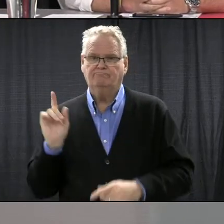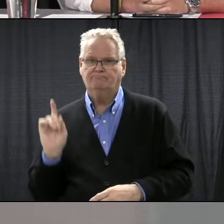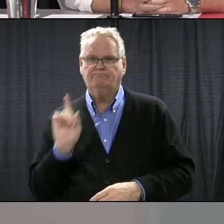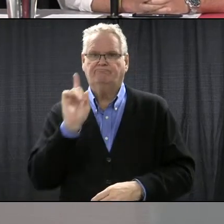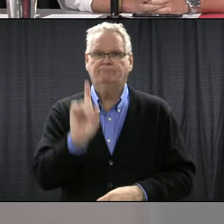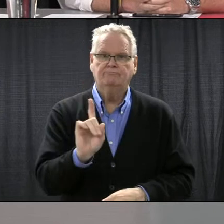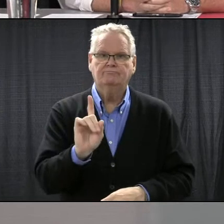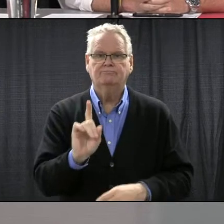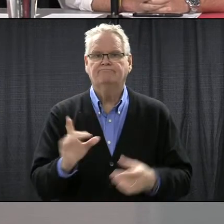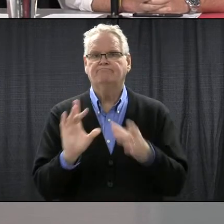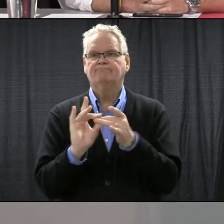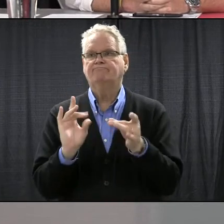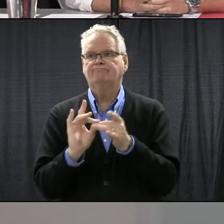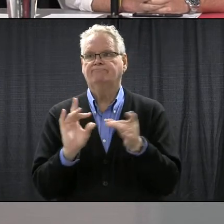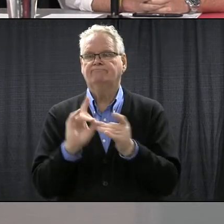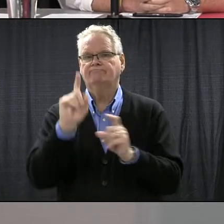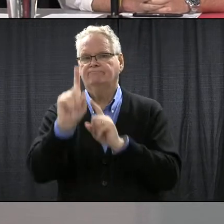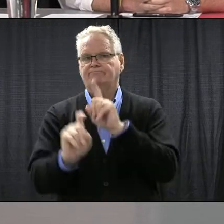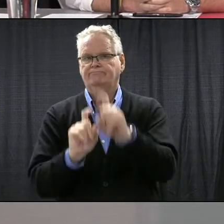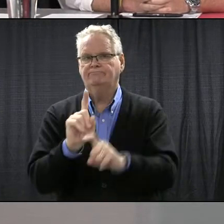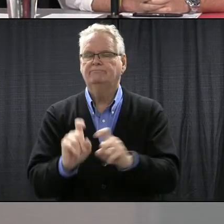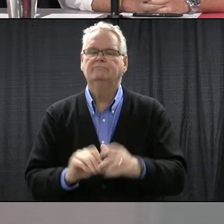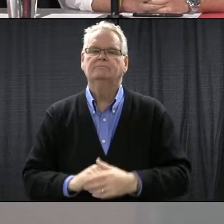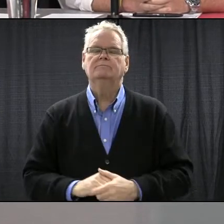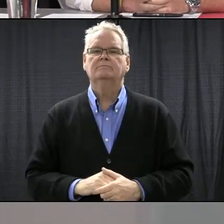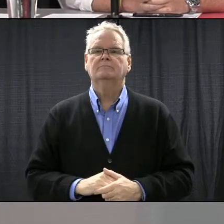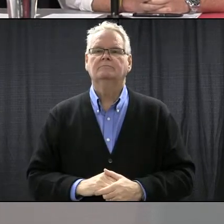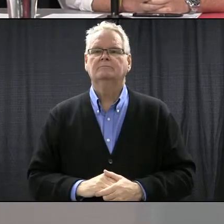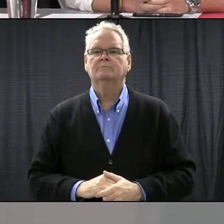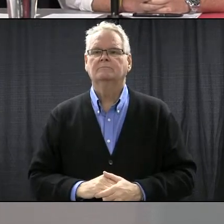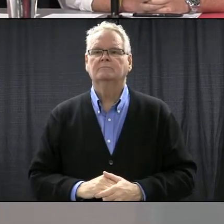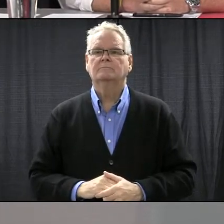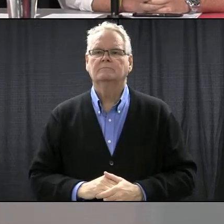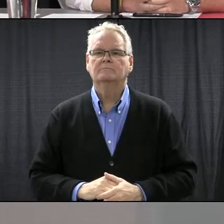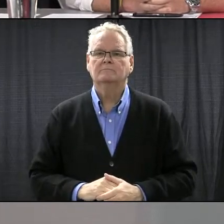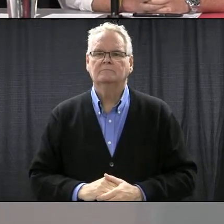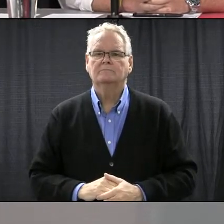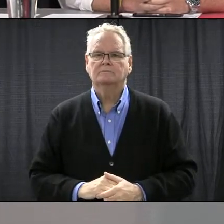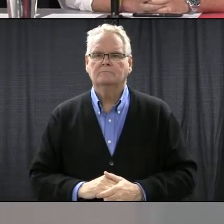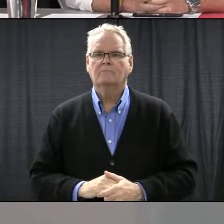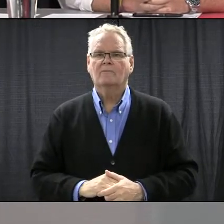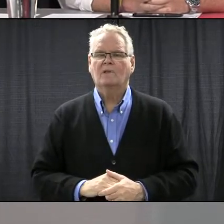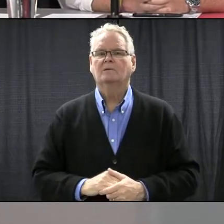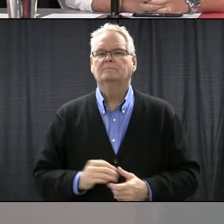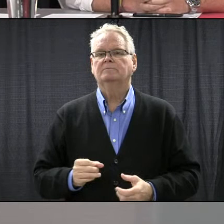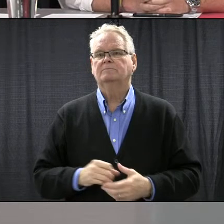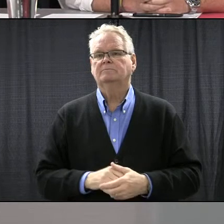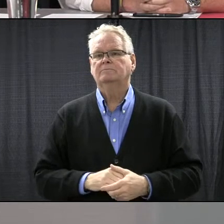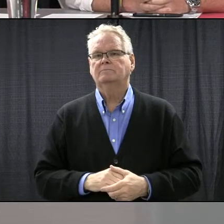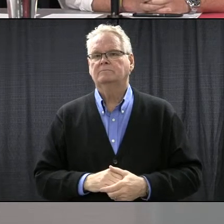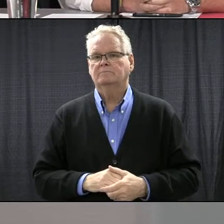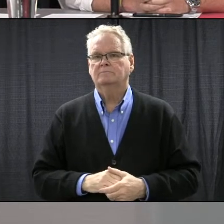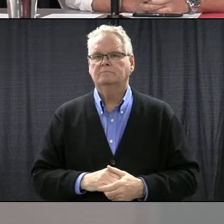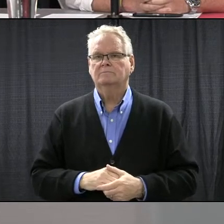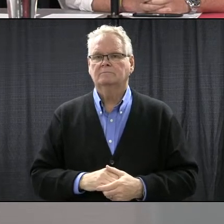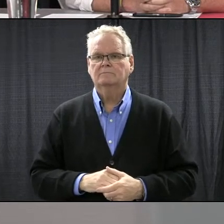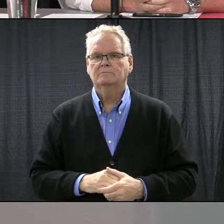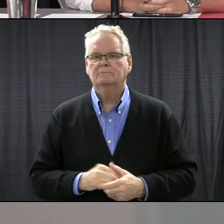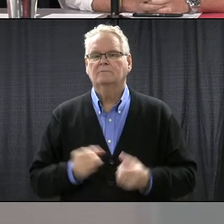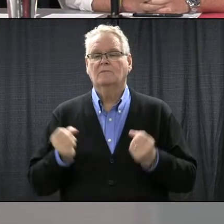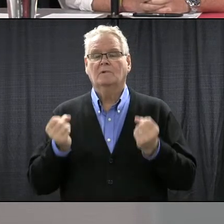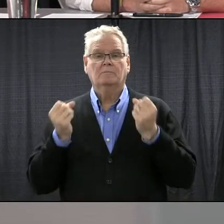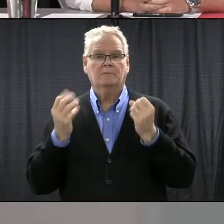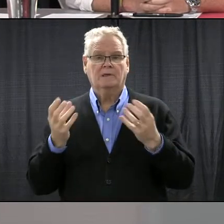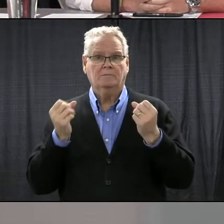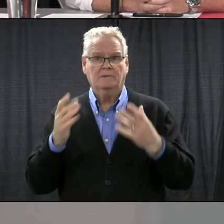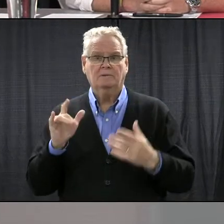now drive-through testing sites that are set up at many airports across the province, but it's by appointment only. Why is that the approach